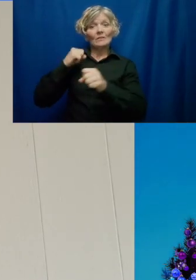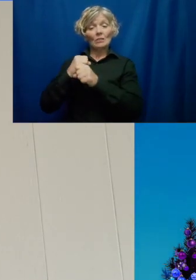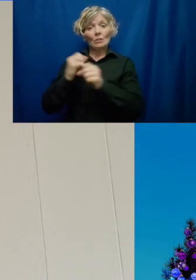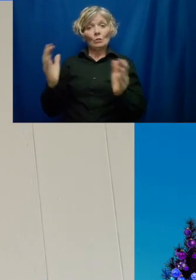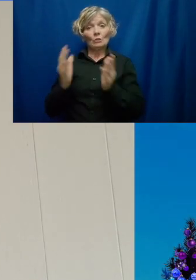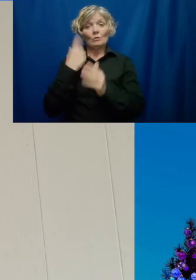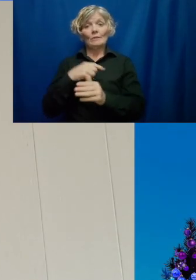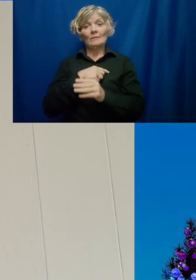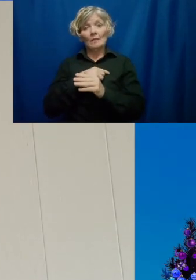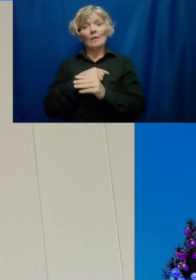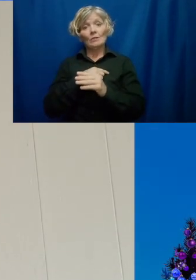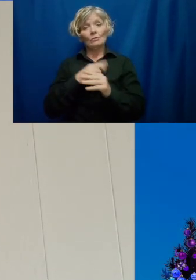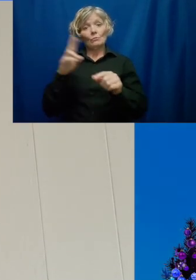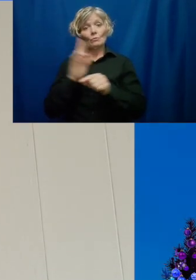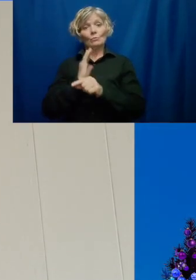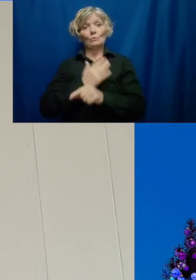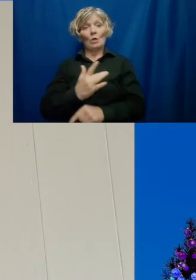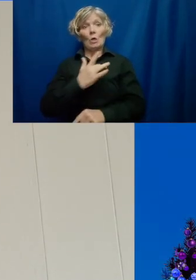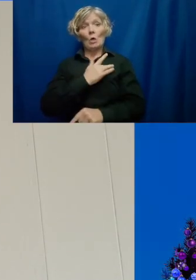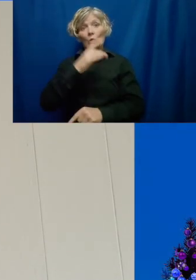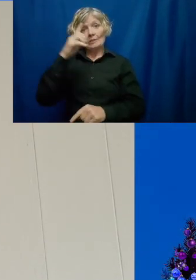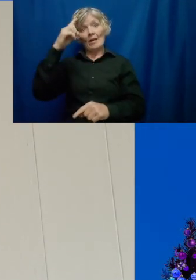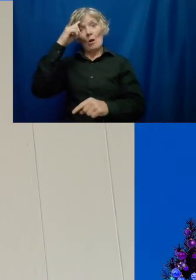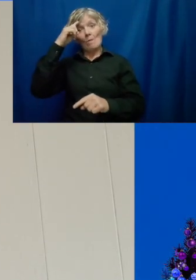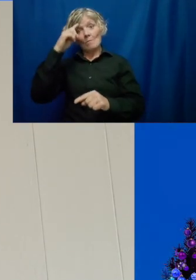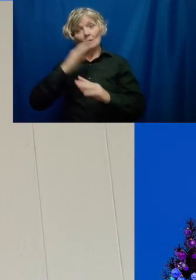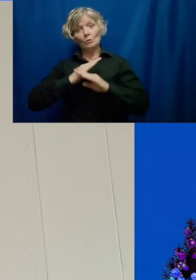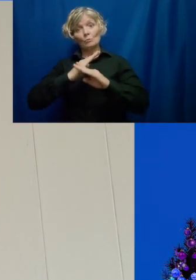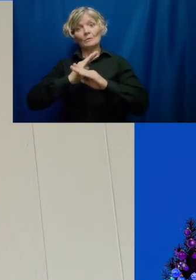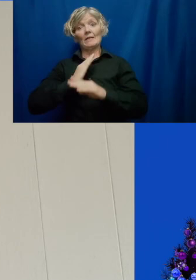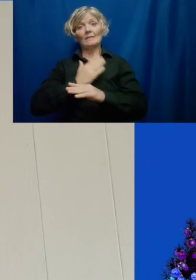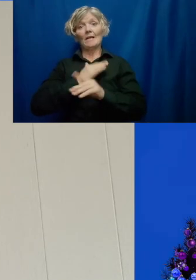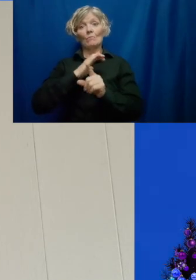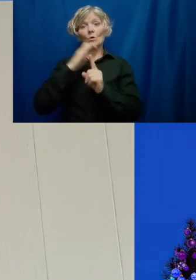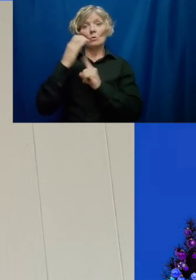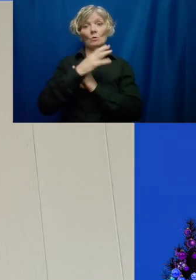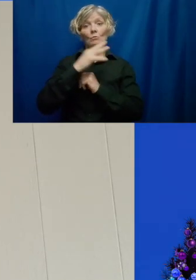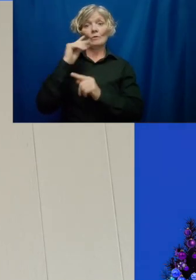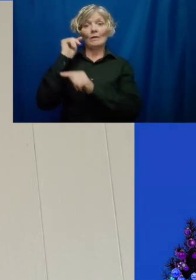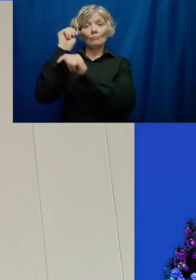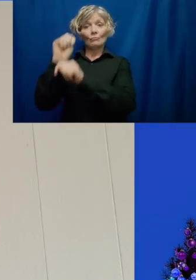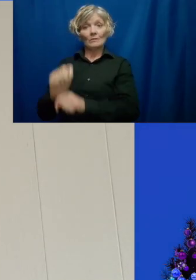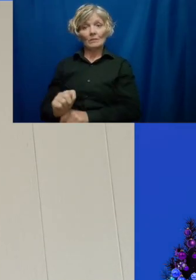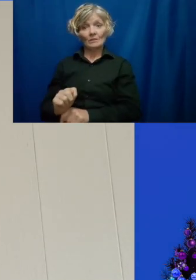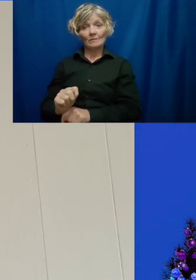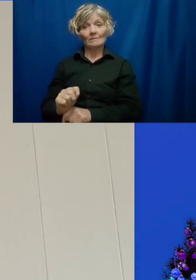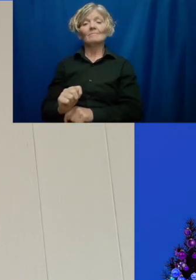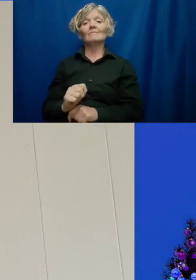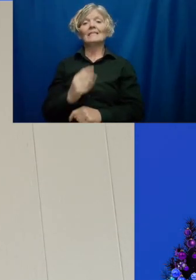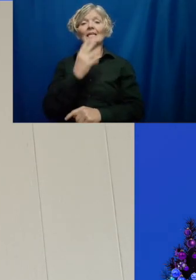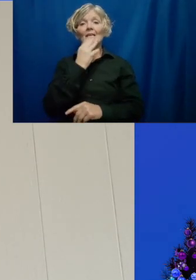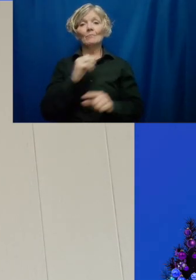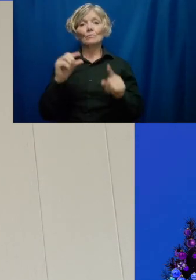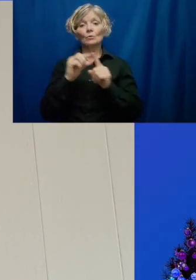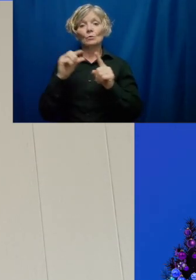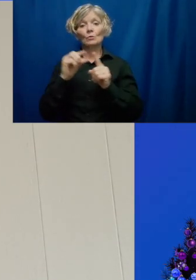minds to the preservation of our culture and traditions. Chag